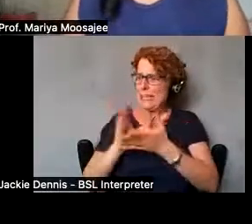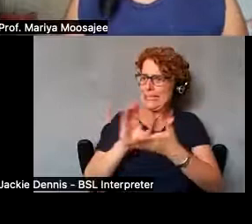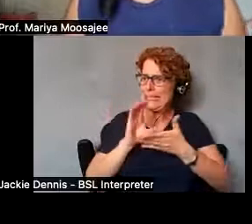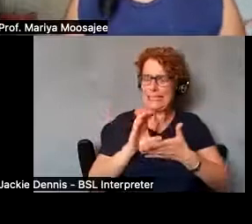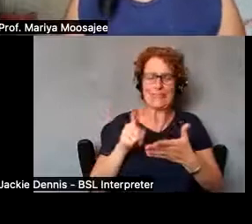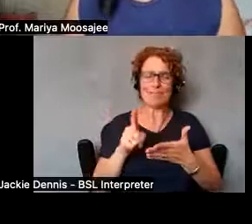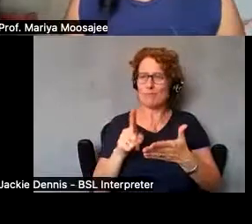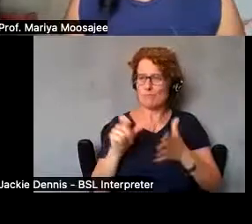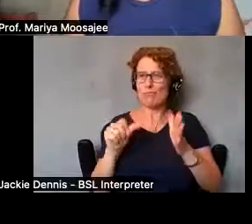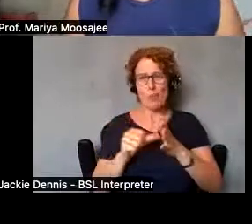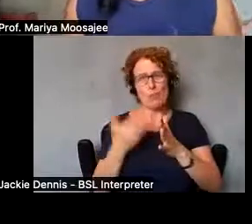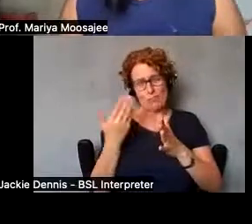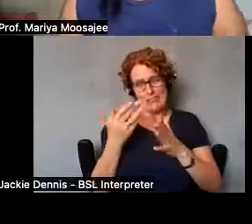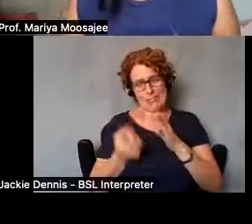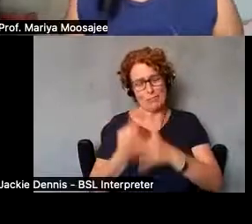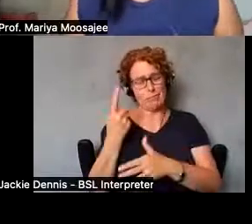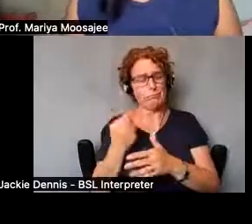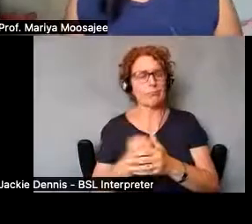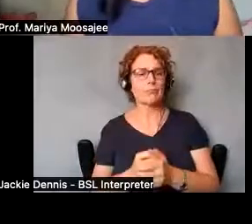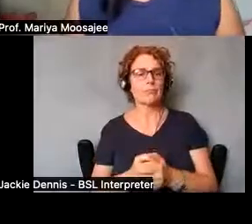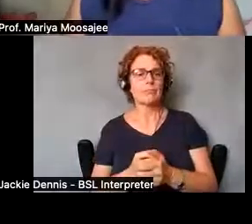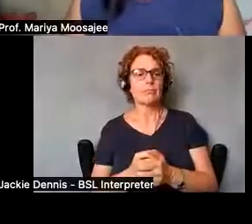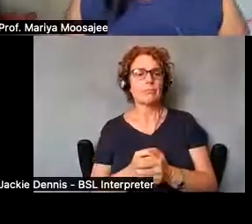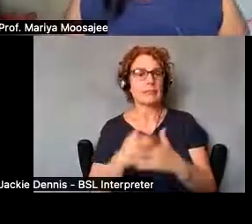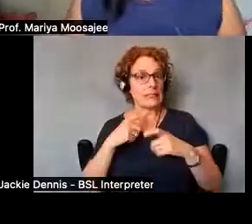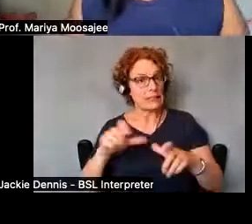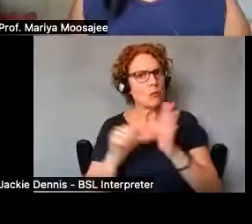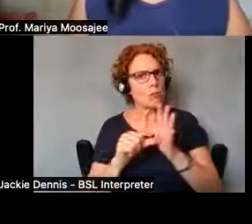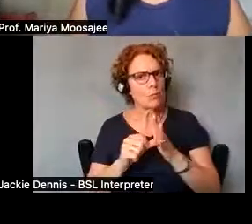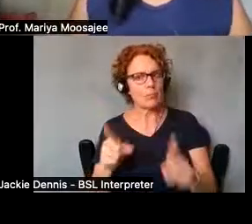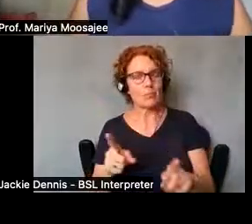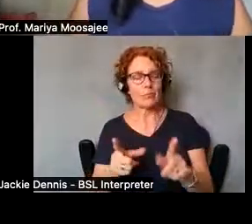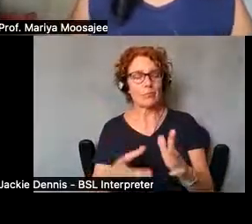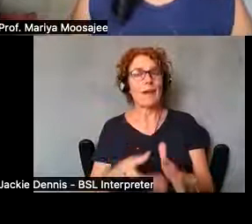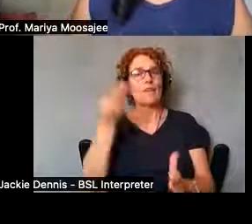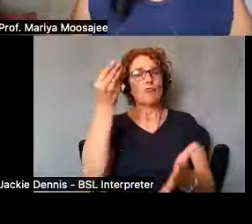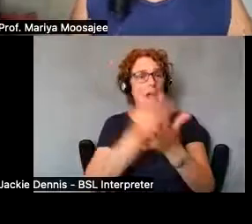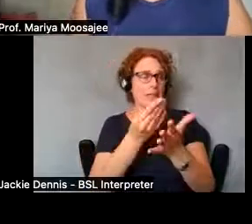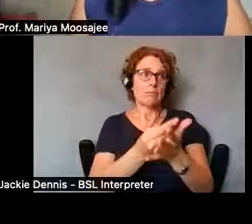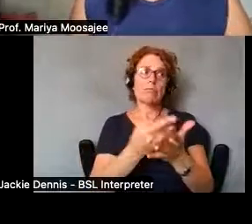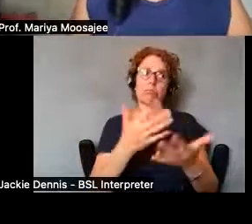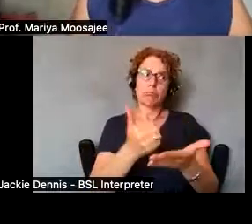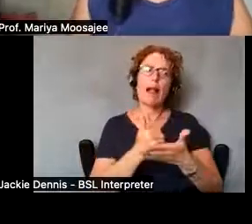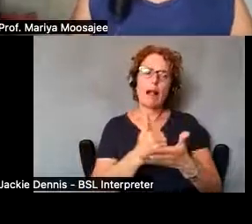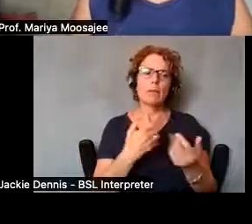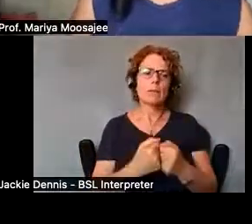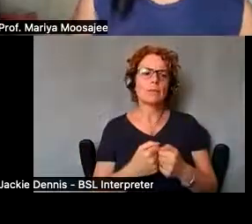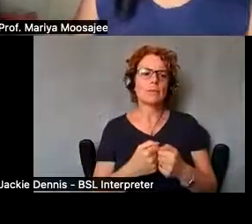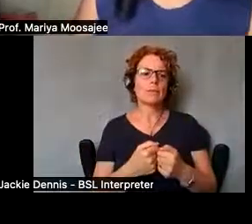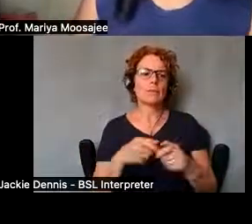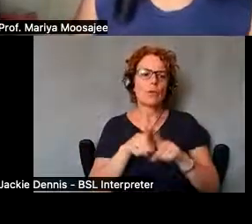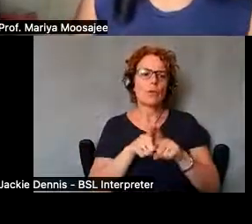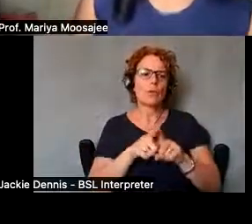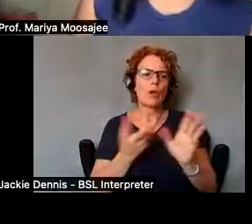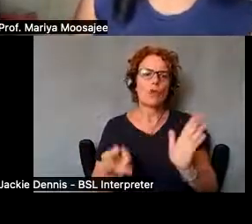real stumbling block. You know, it still is. So fundraising is really helpful. And then join registries.